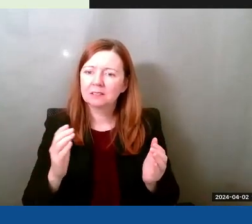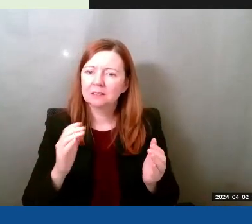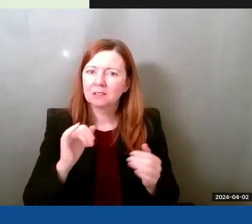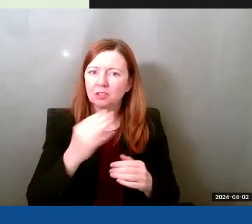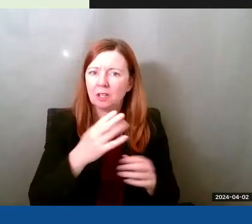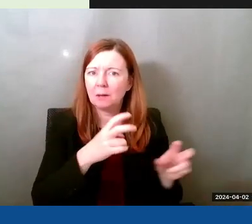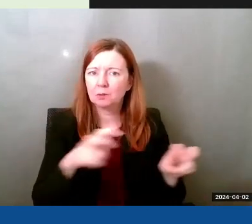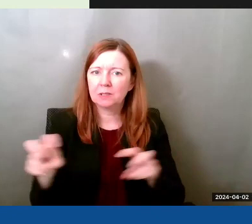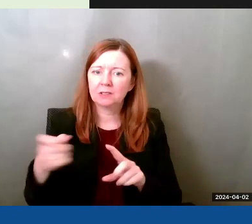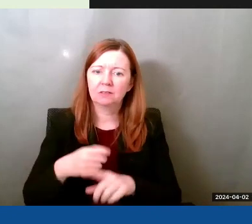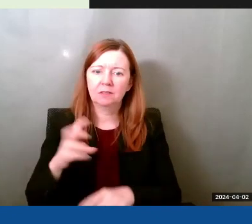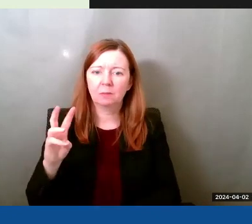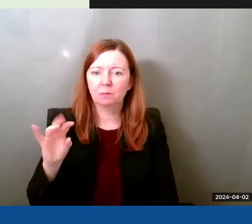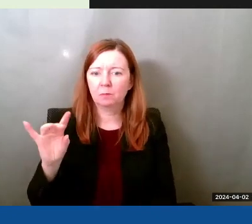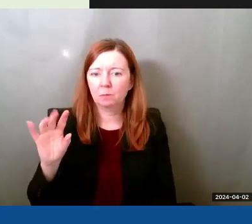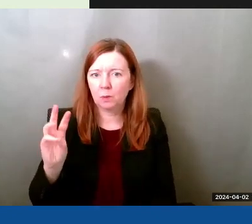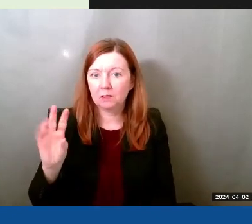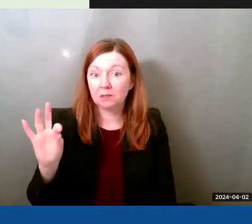the Wells Center.